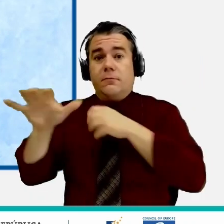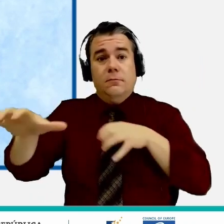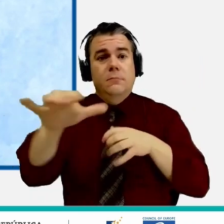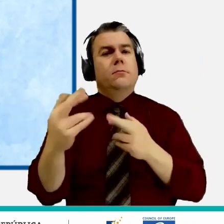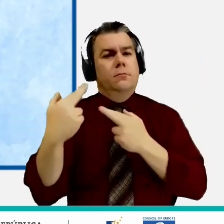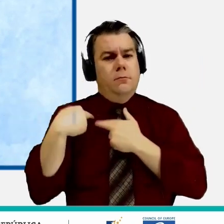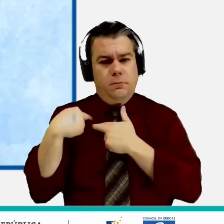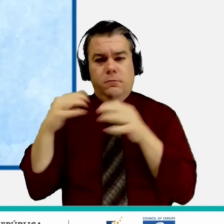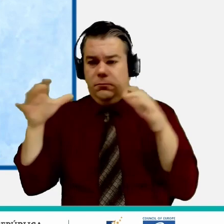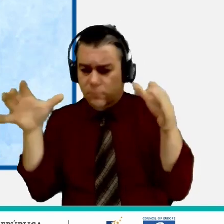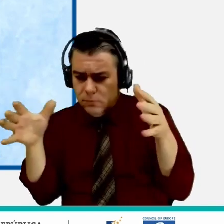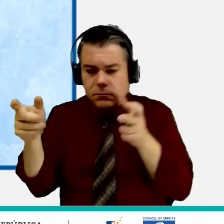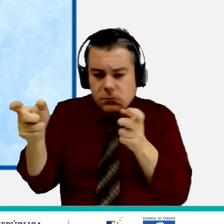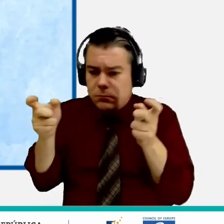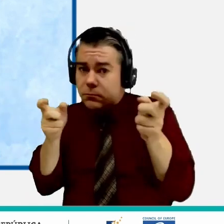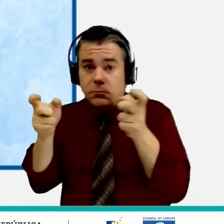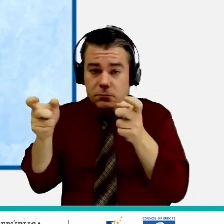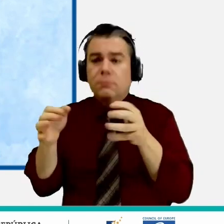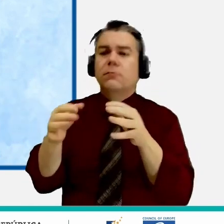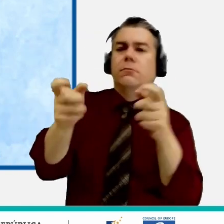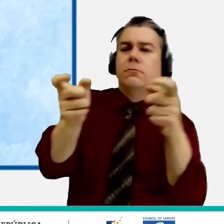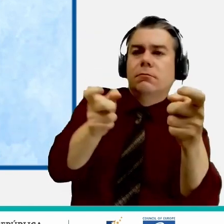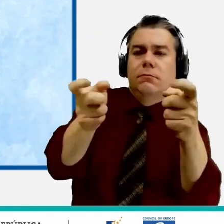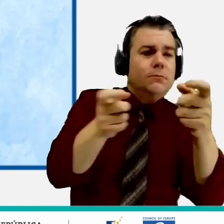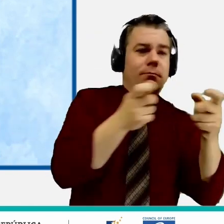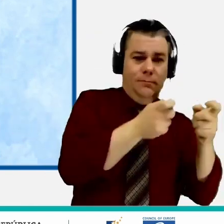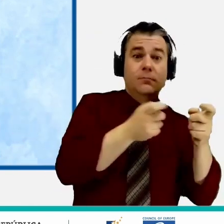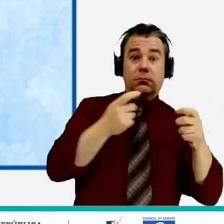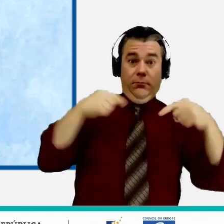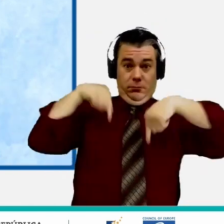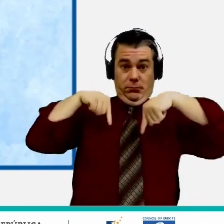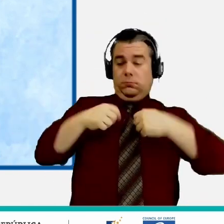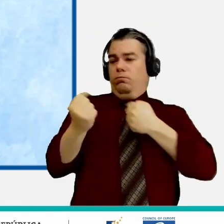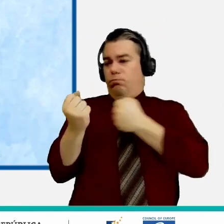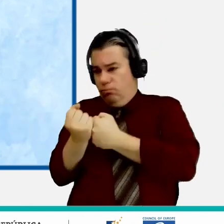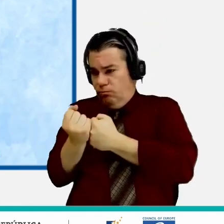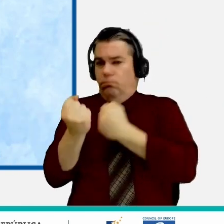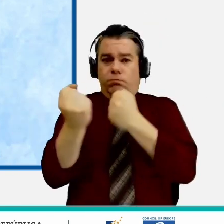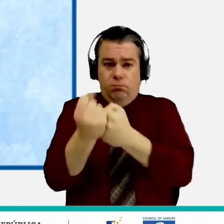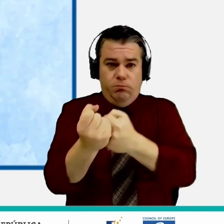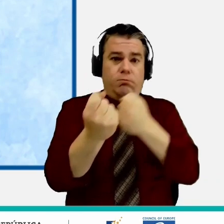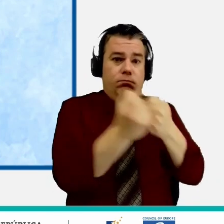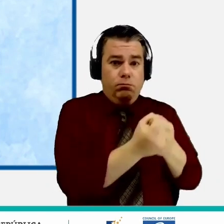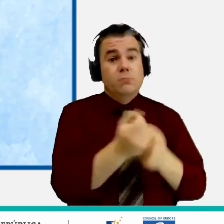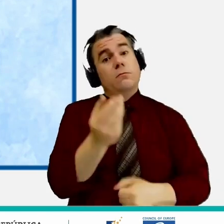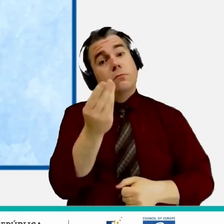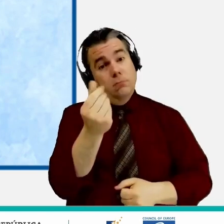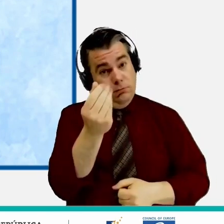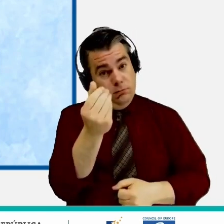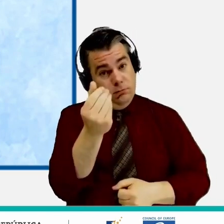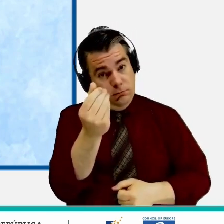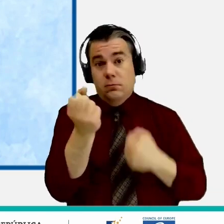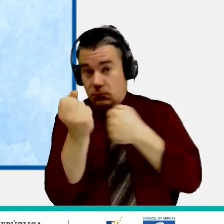we continue to support that, and we support it in very specific financial ways. We have